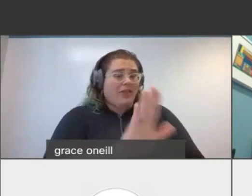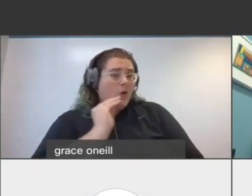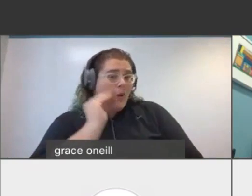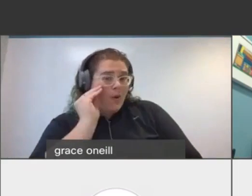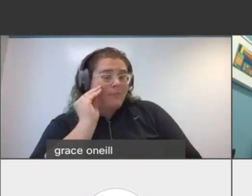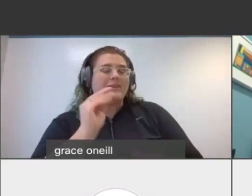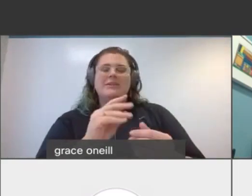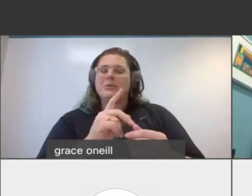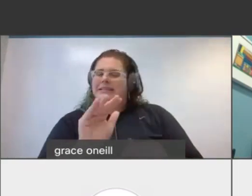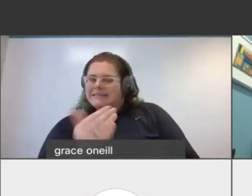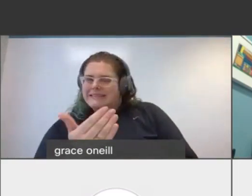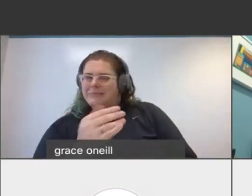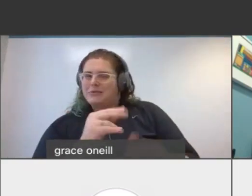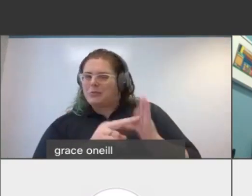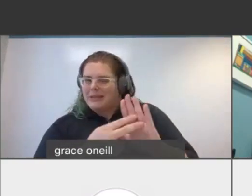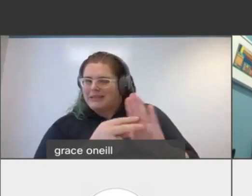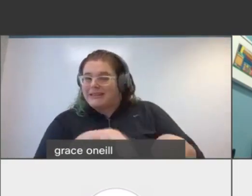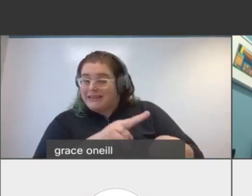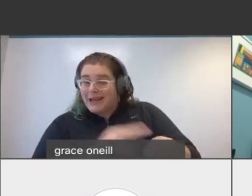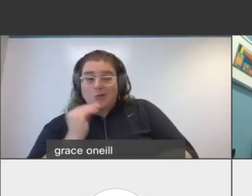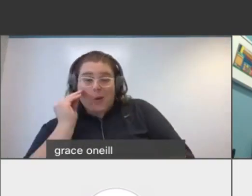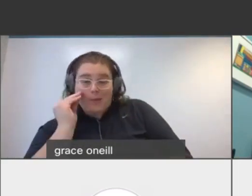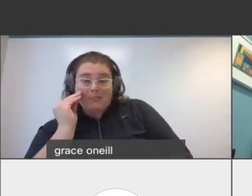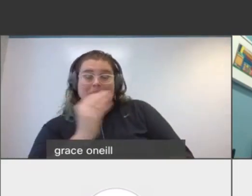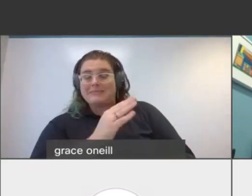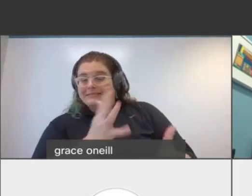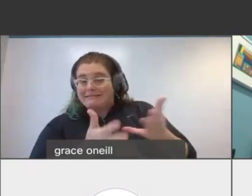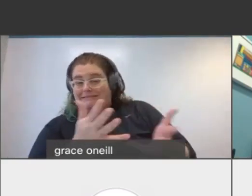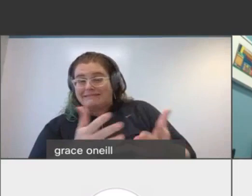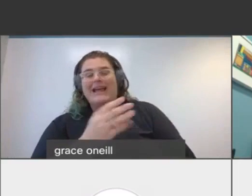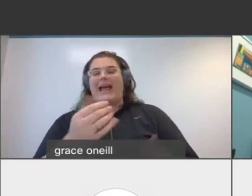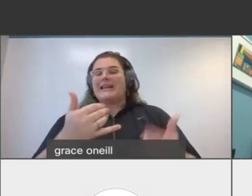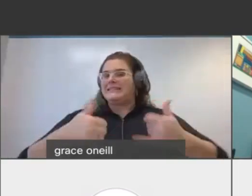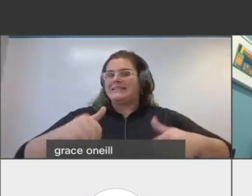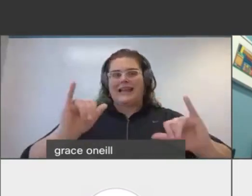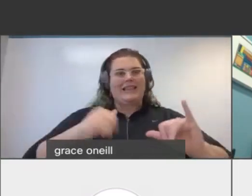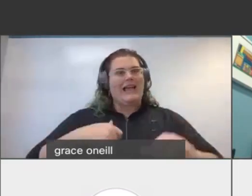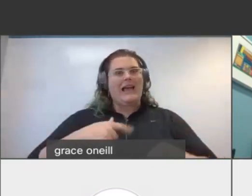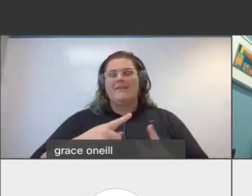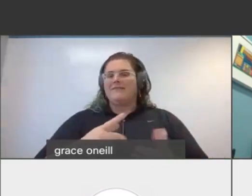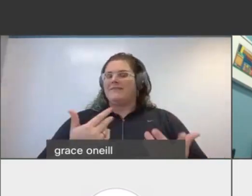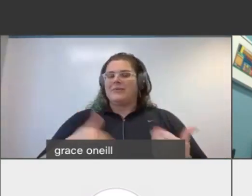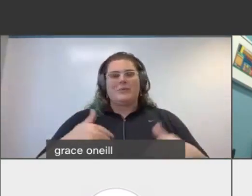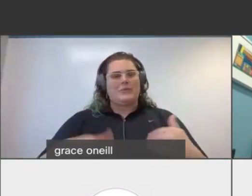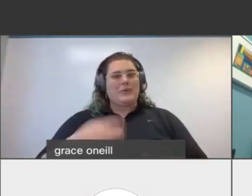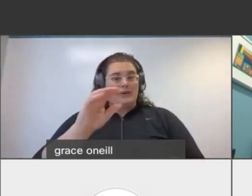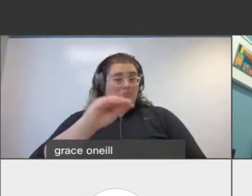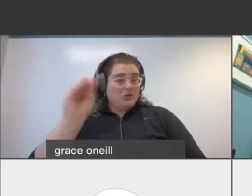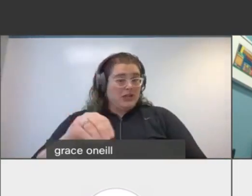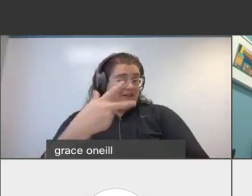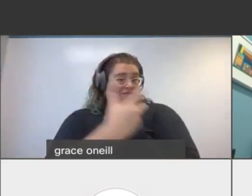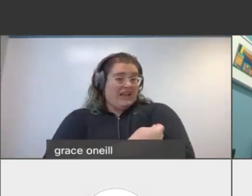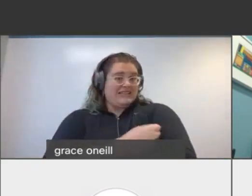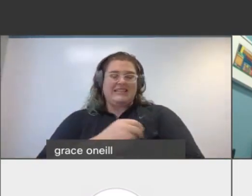to me, which is honestly where we really still have the heaviest lift about getting to a point